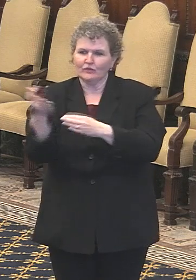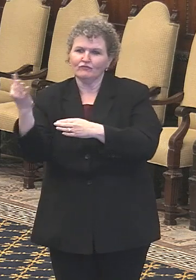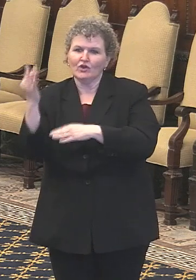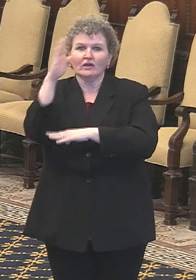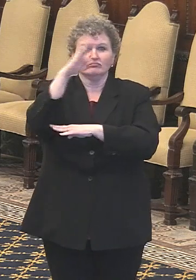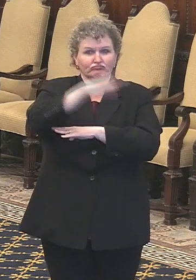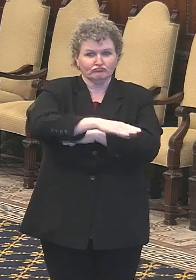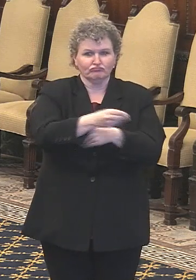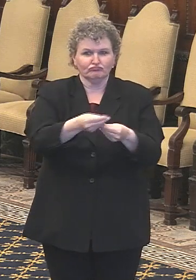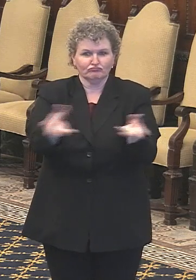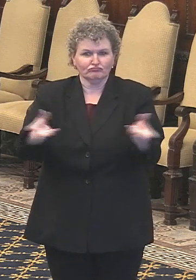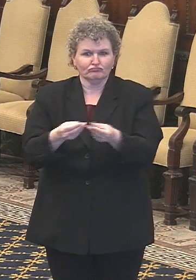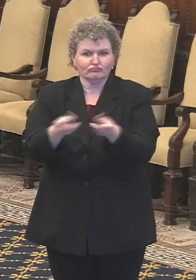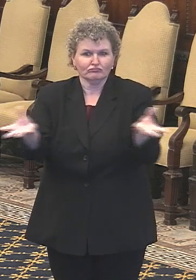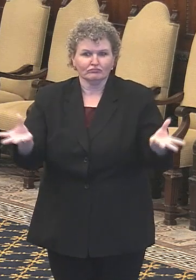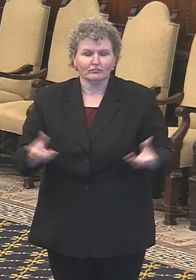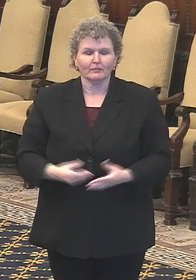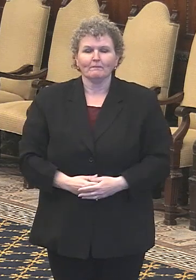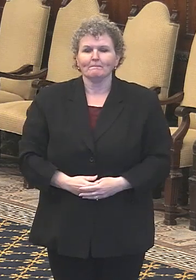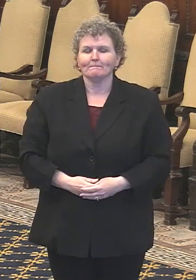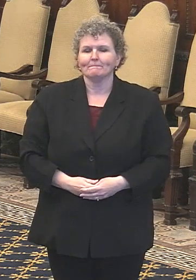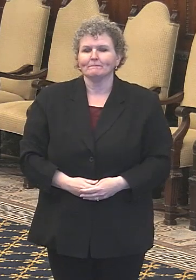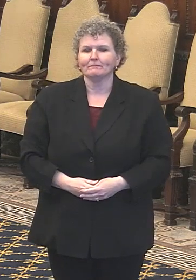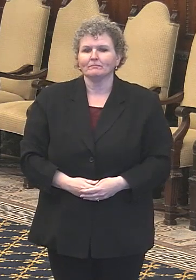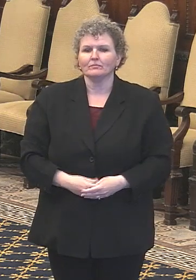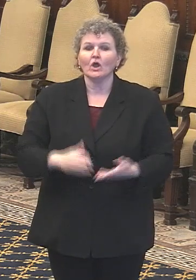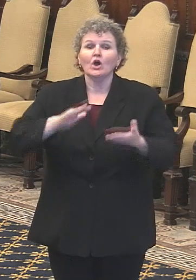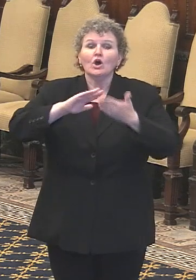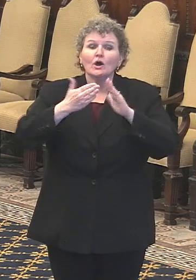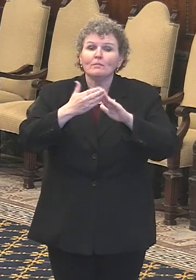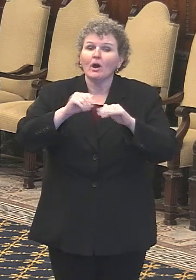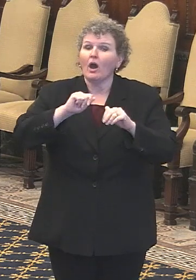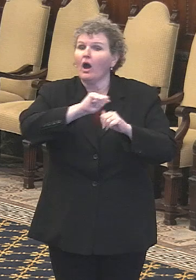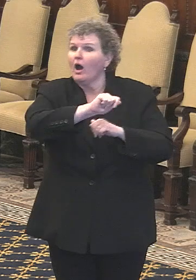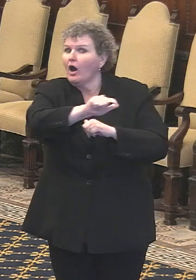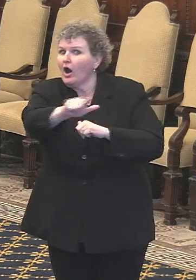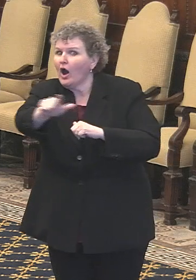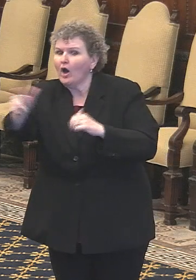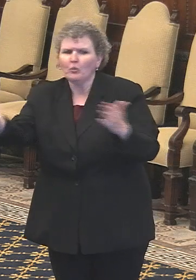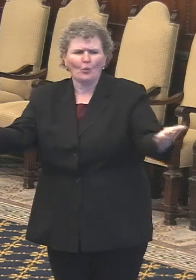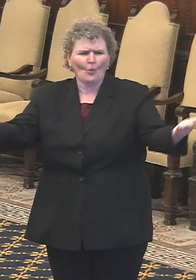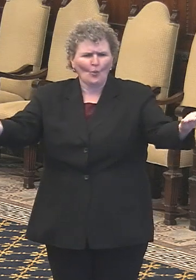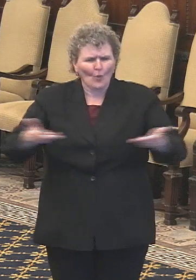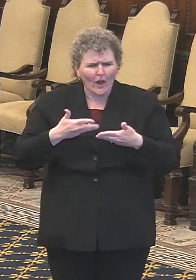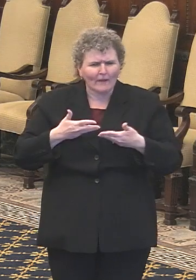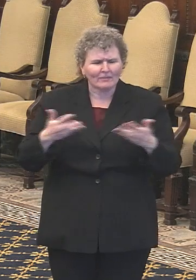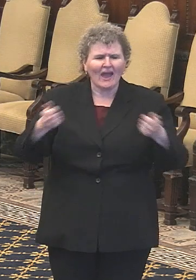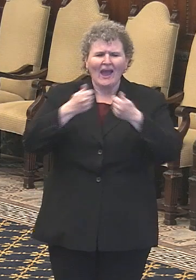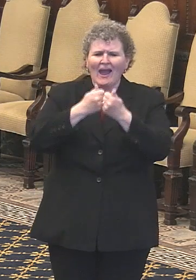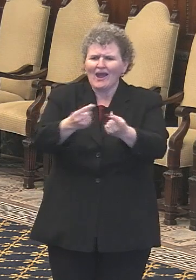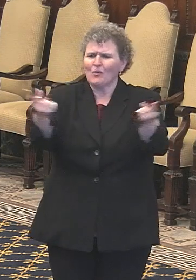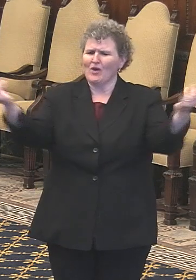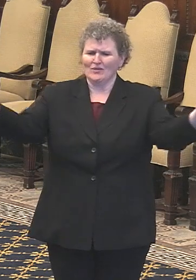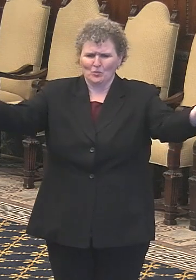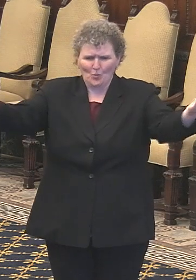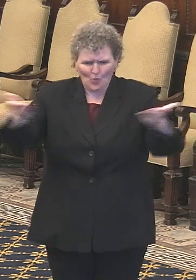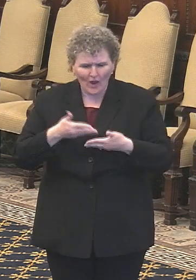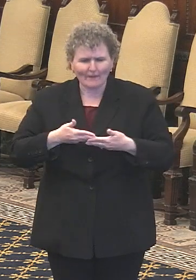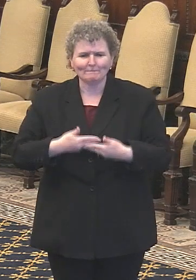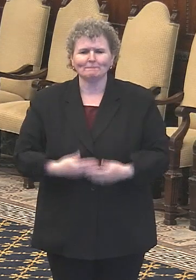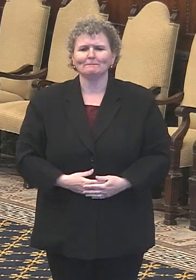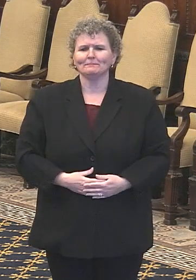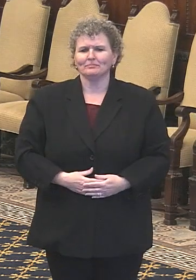through Friday. All members of the community, sheltered and unsheltered, are welcome to partake. This collaborative effort is called